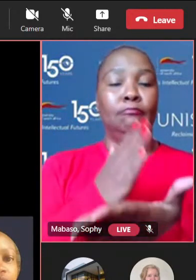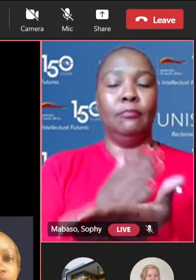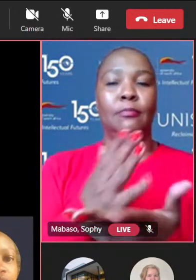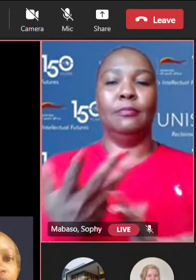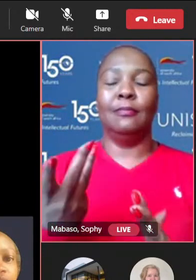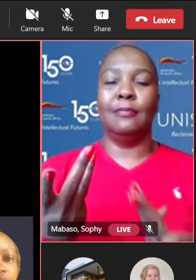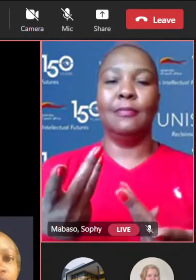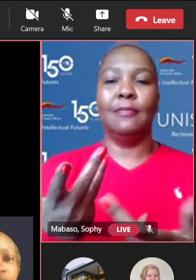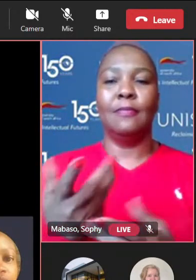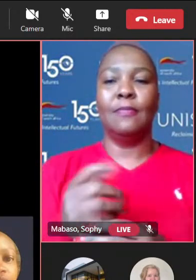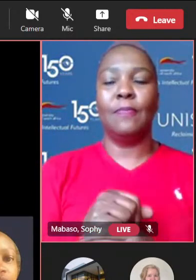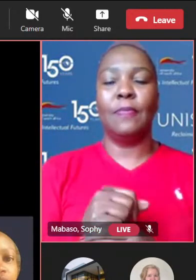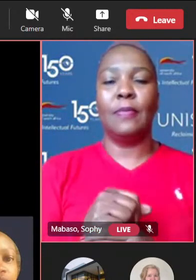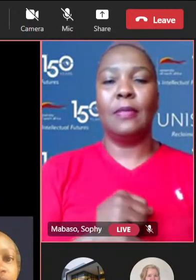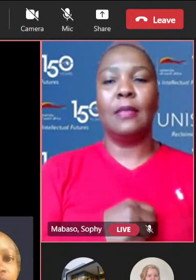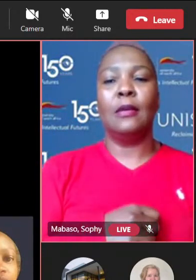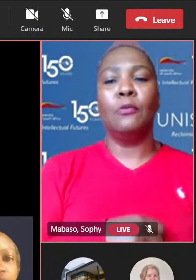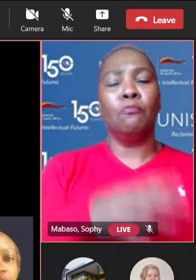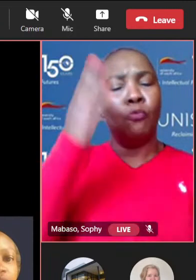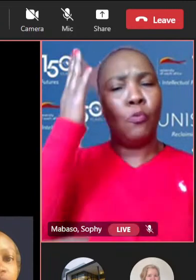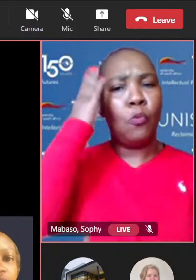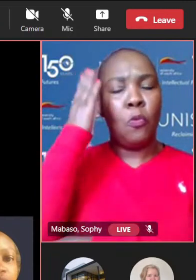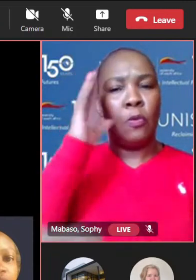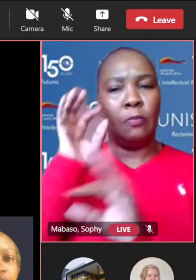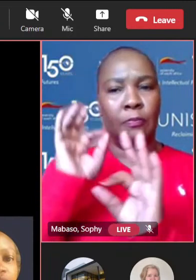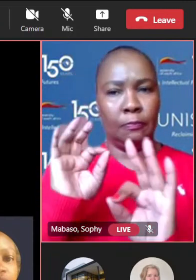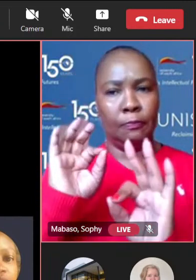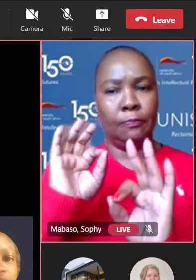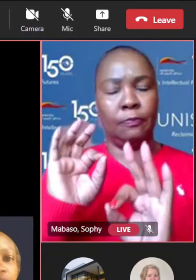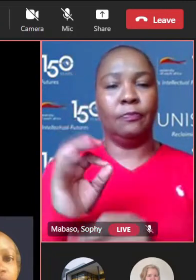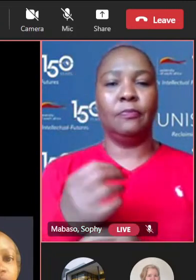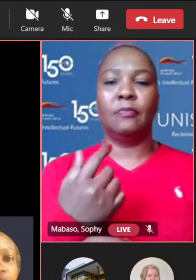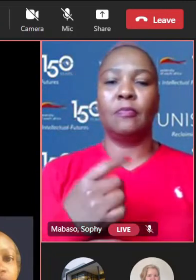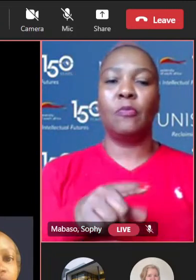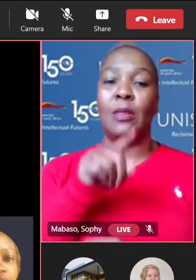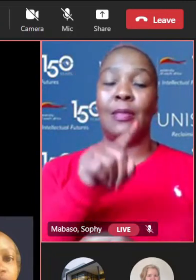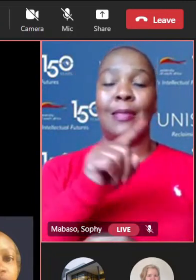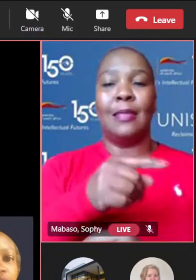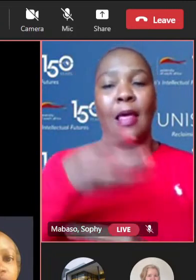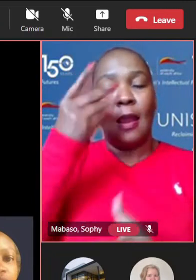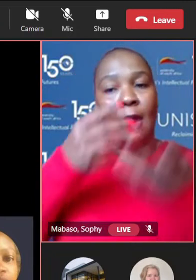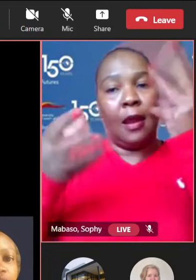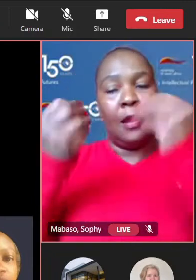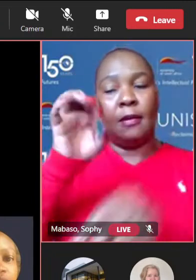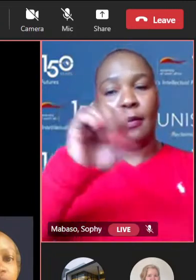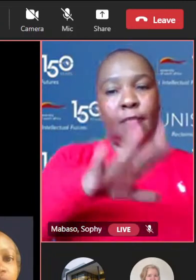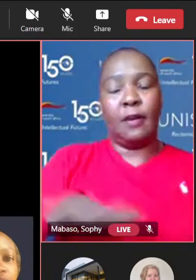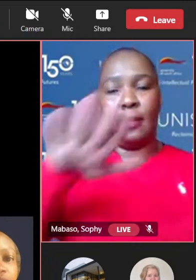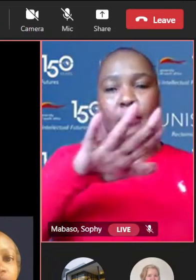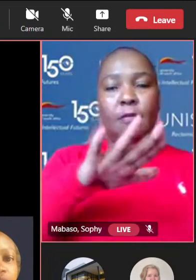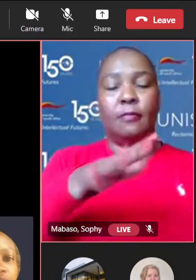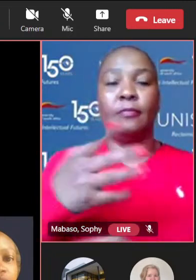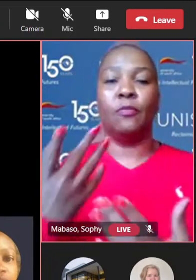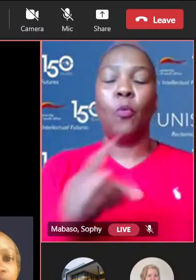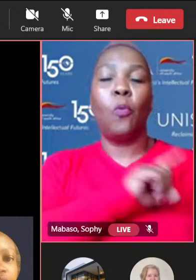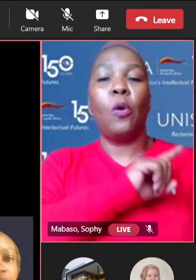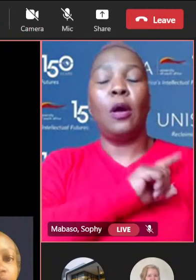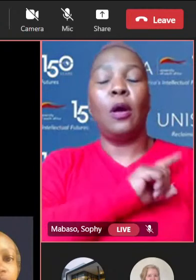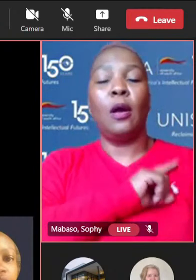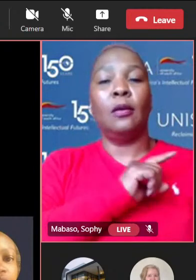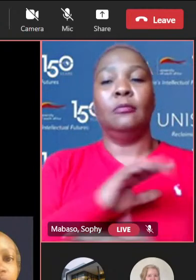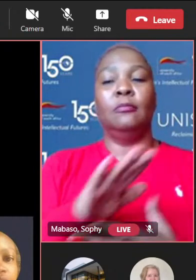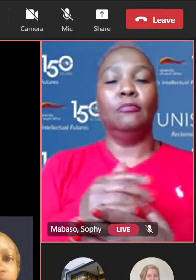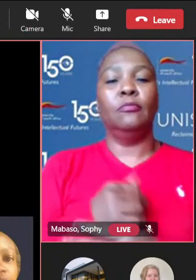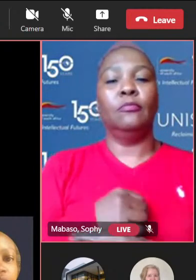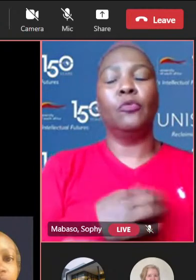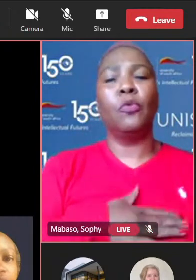they familiarize you with the learning environment, so that at least you are